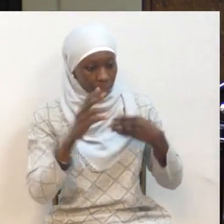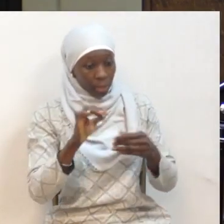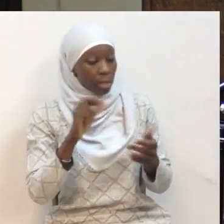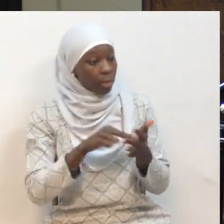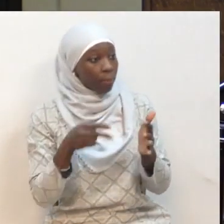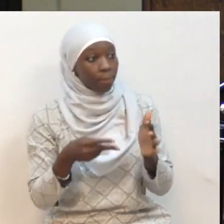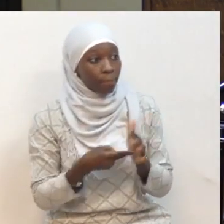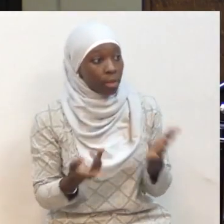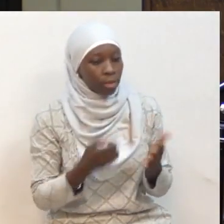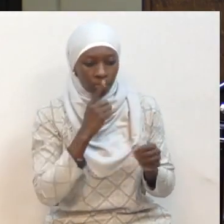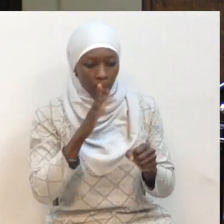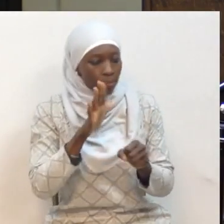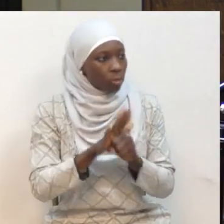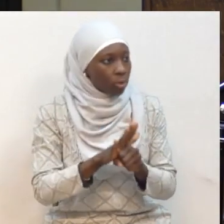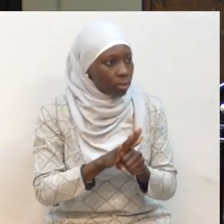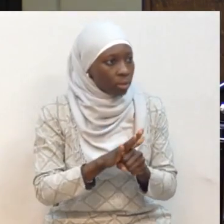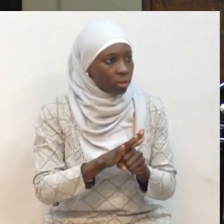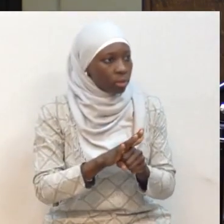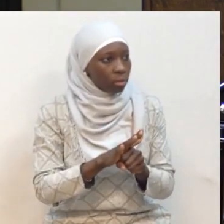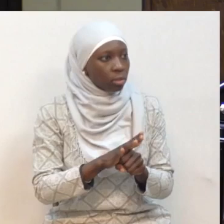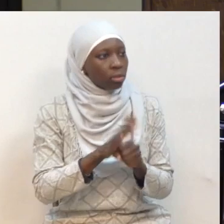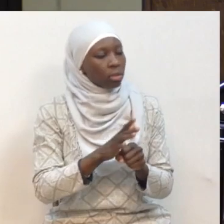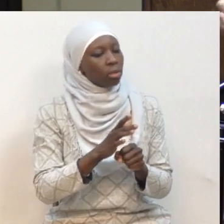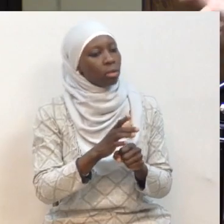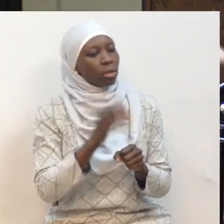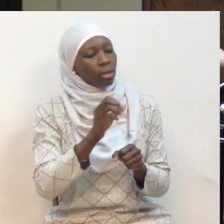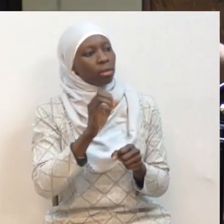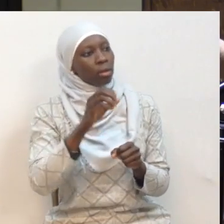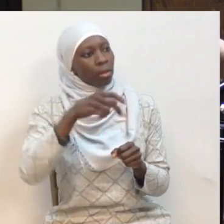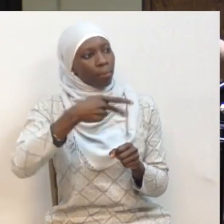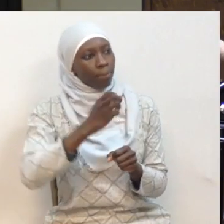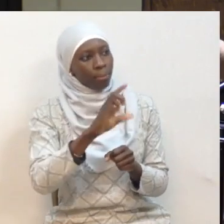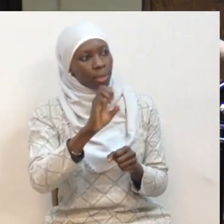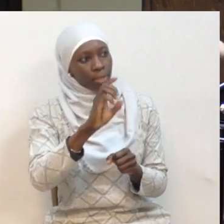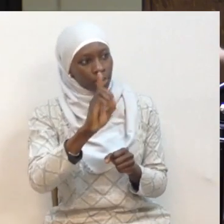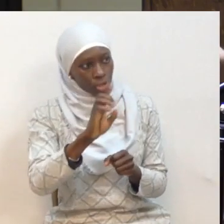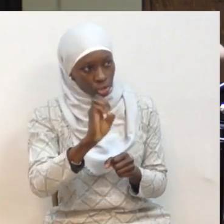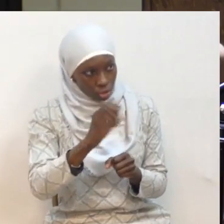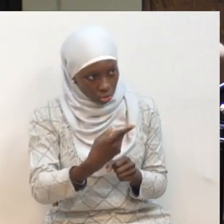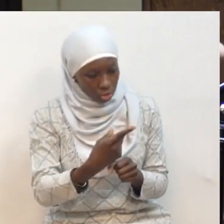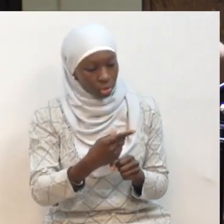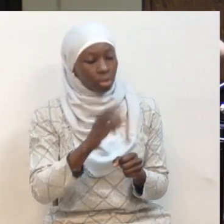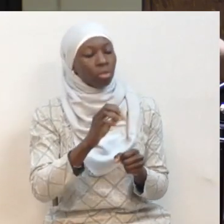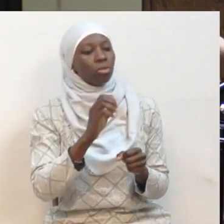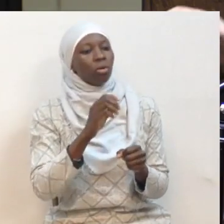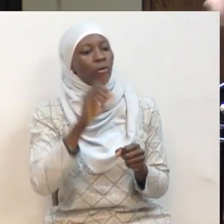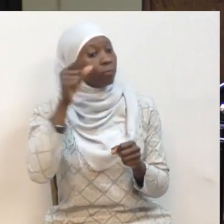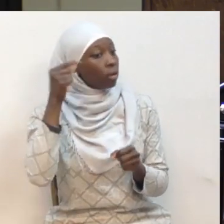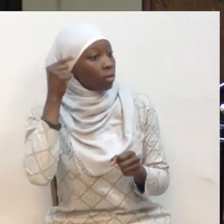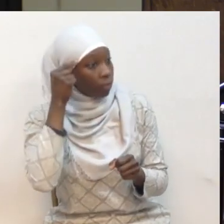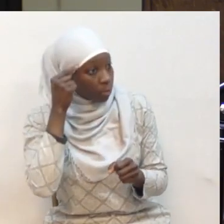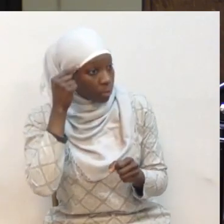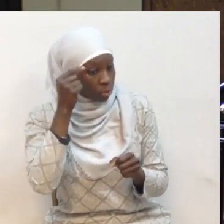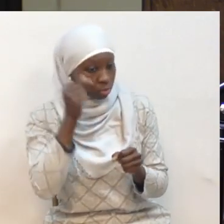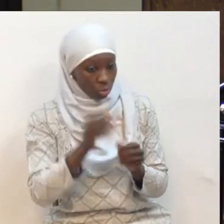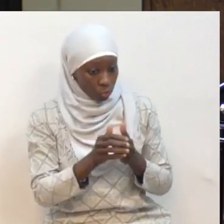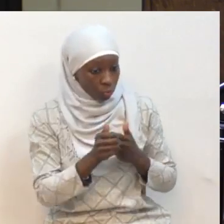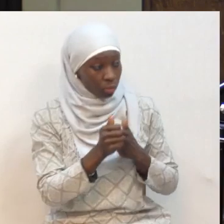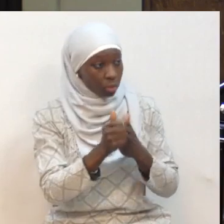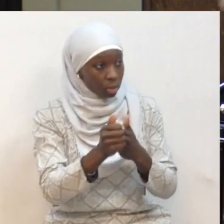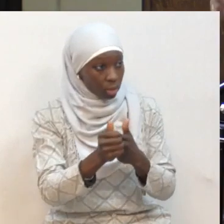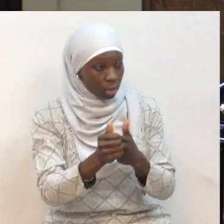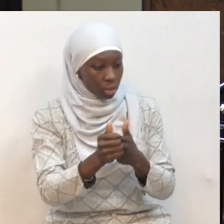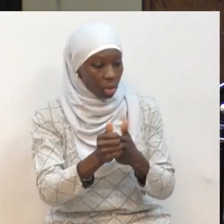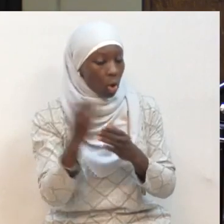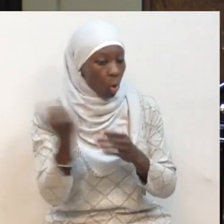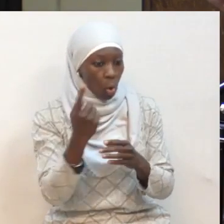pledge of the governor to lead according to the guidance of Islam, to follow where the